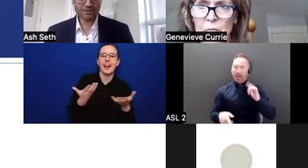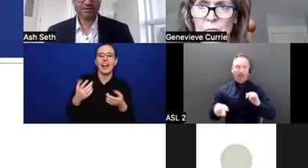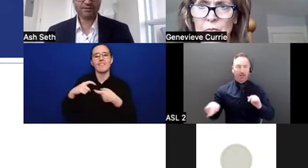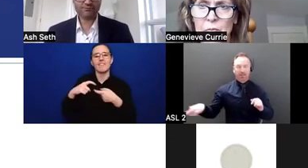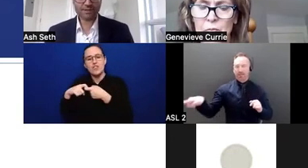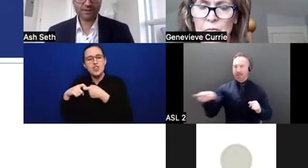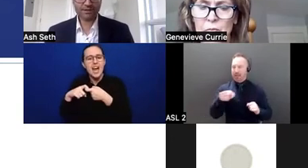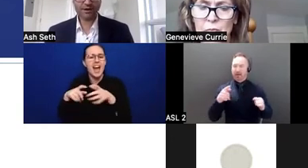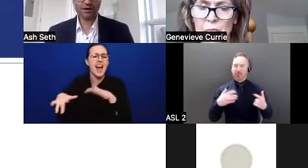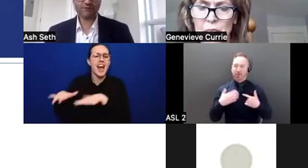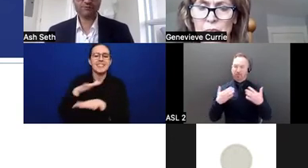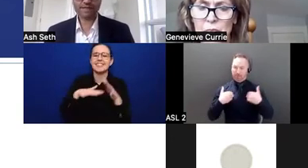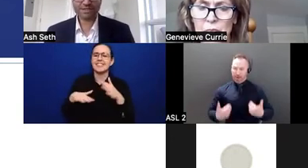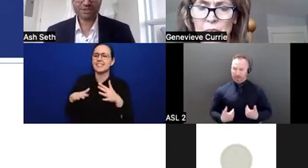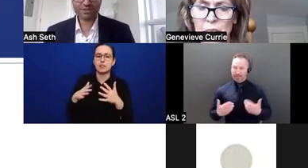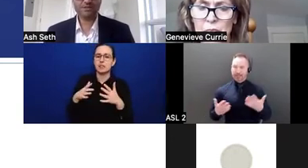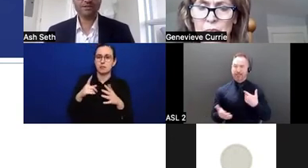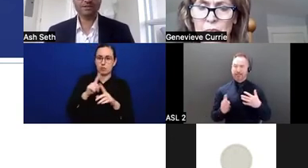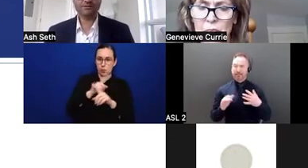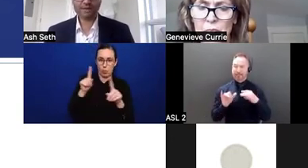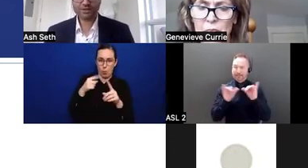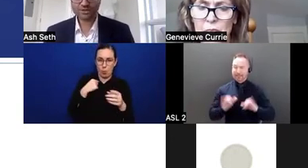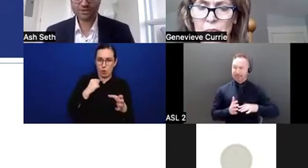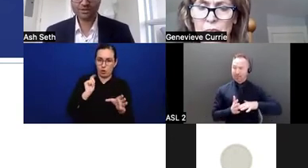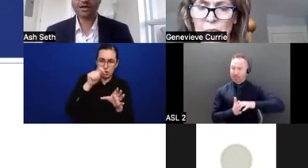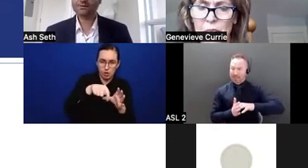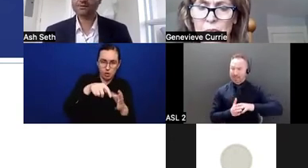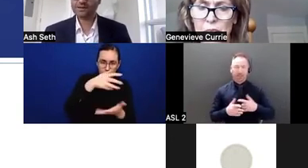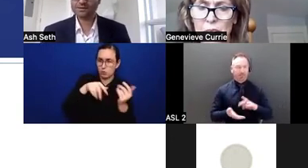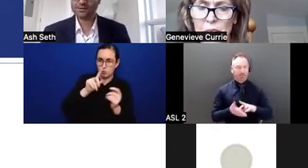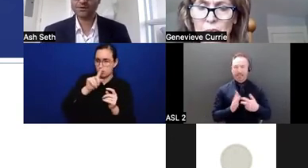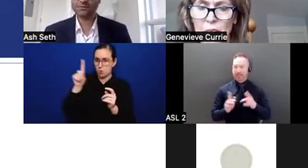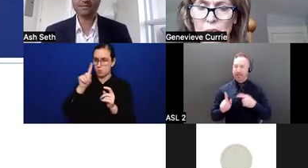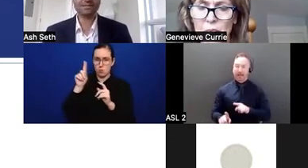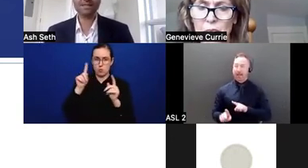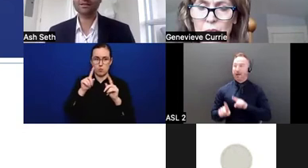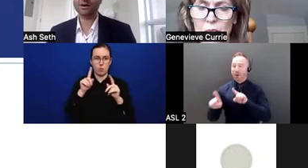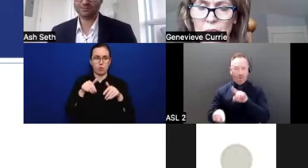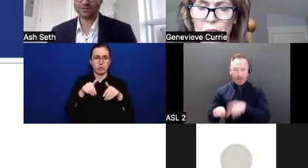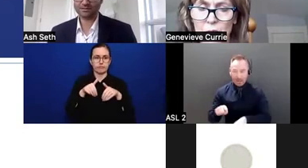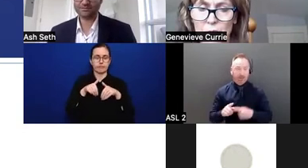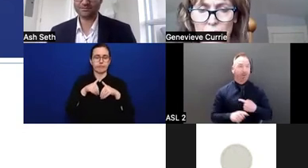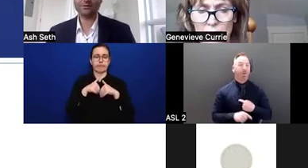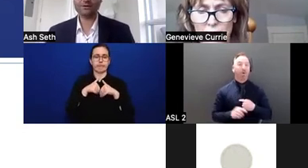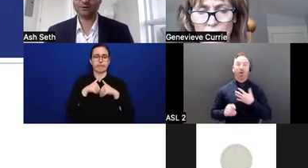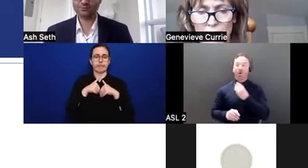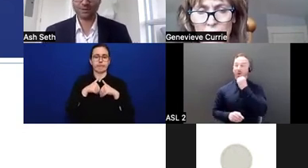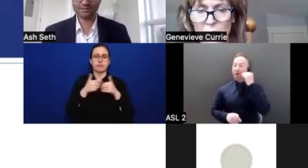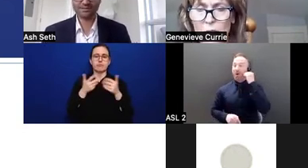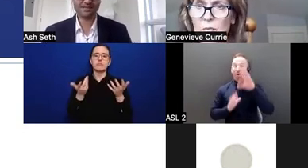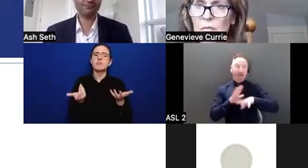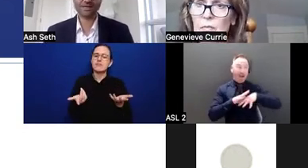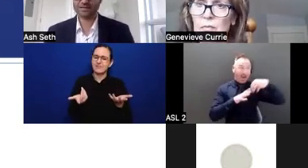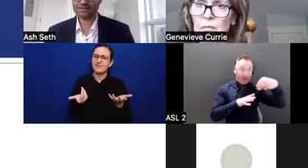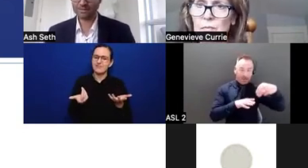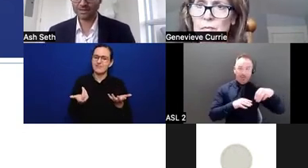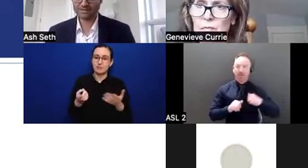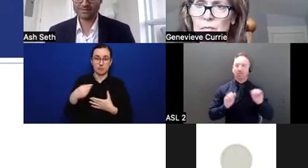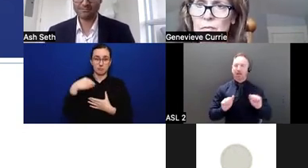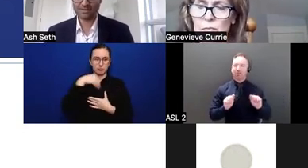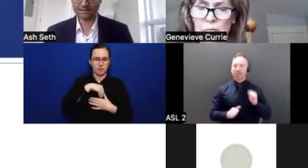addition, the fear of catching infection outside their home and staying at hospitals without loved ones